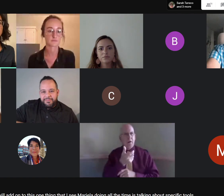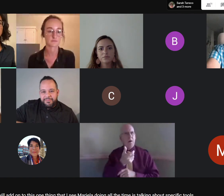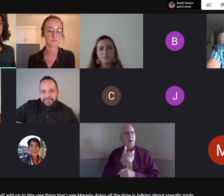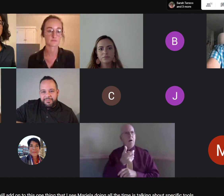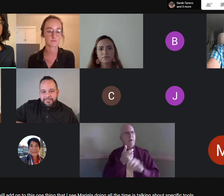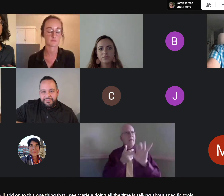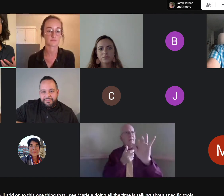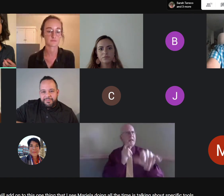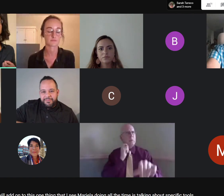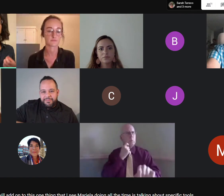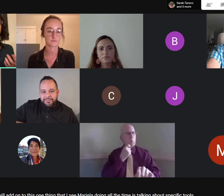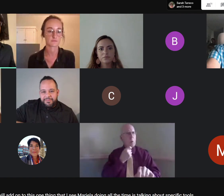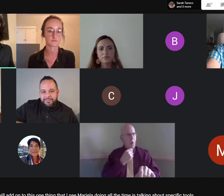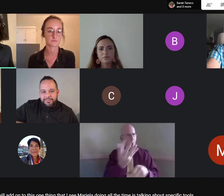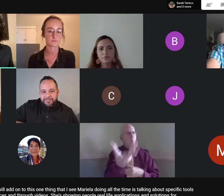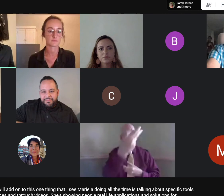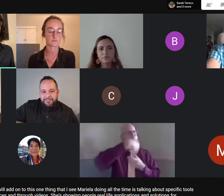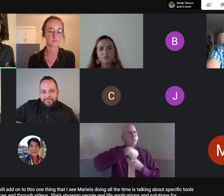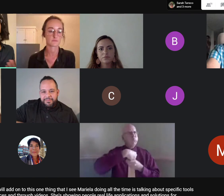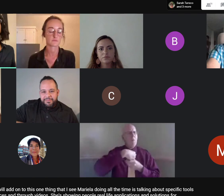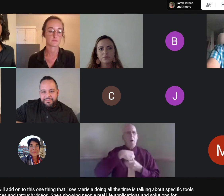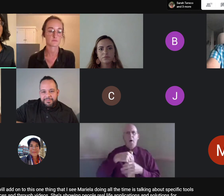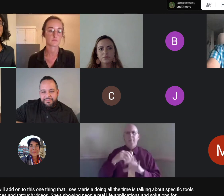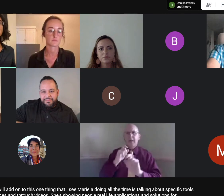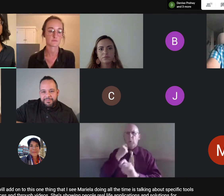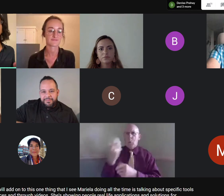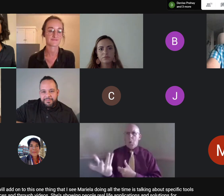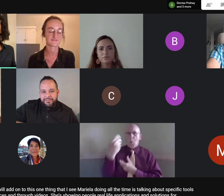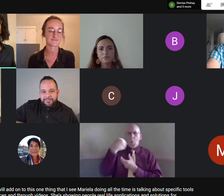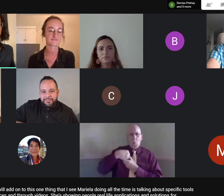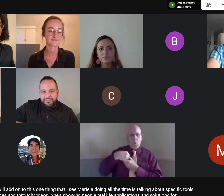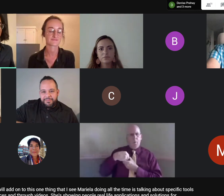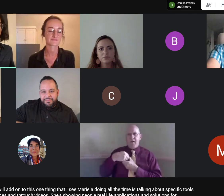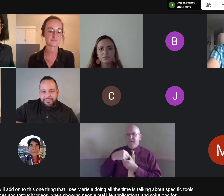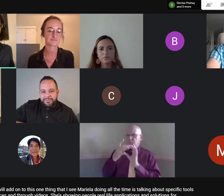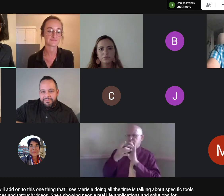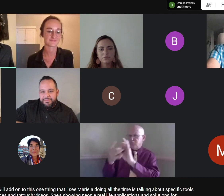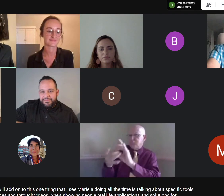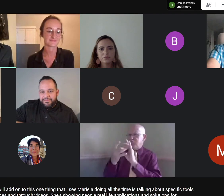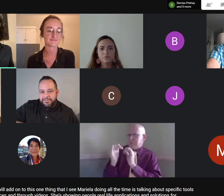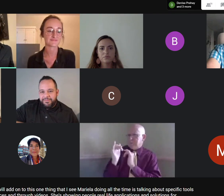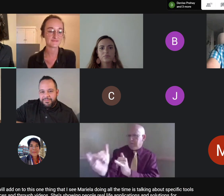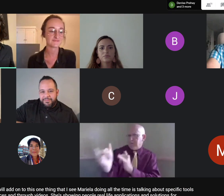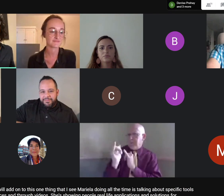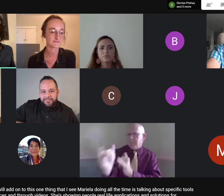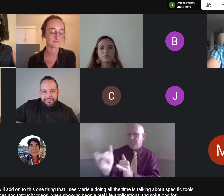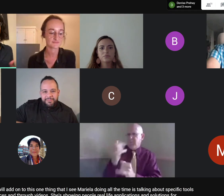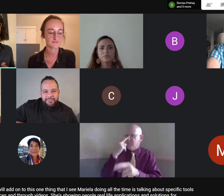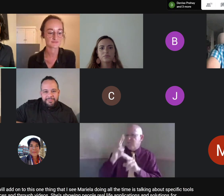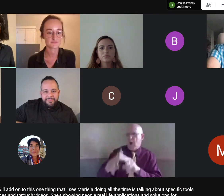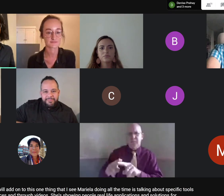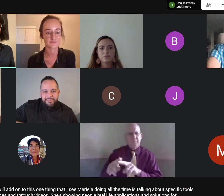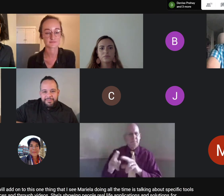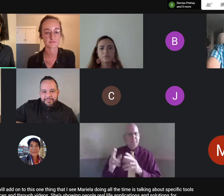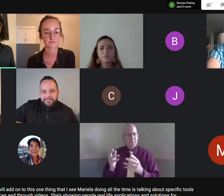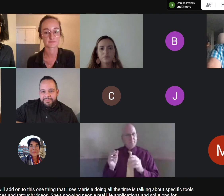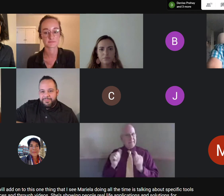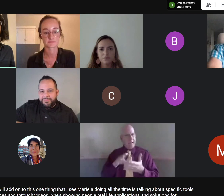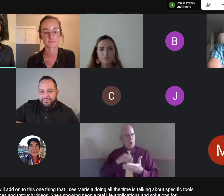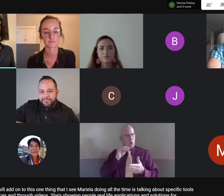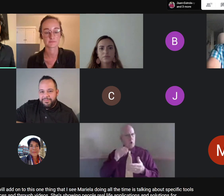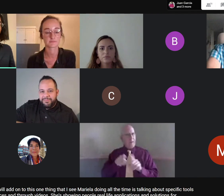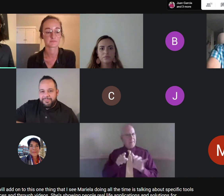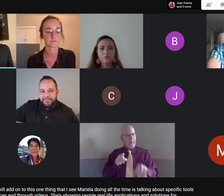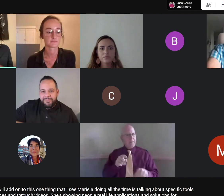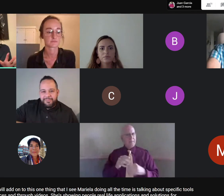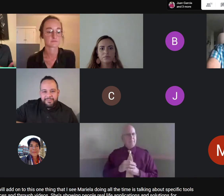use that too. And it looks relatable, it looks fun because of her personality, and it's easy to kind of learn in that way.